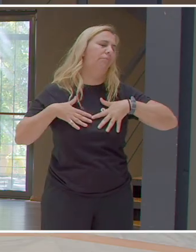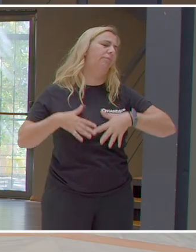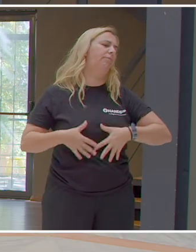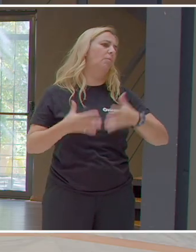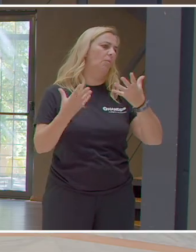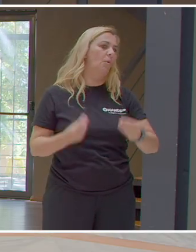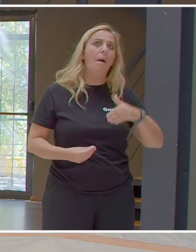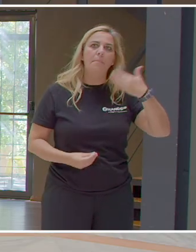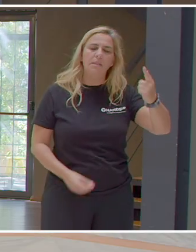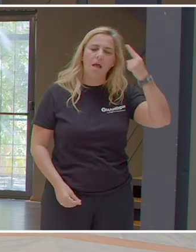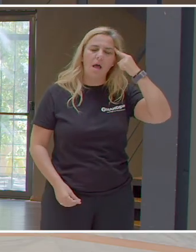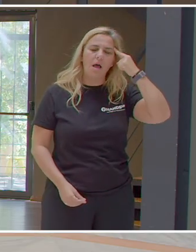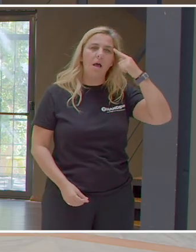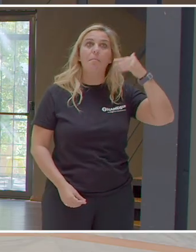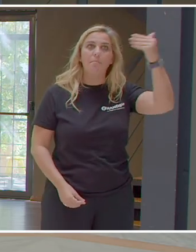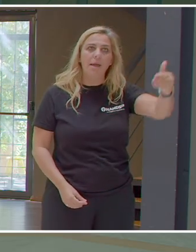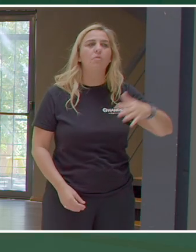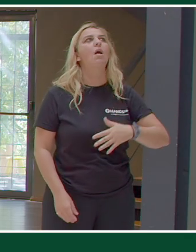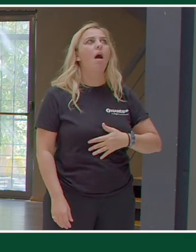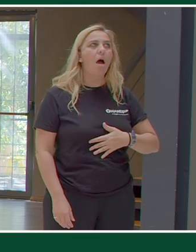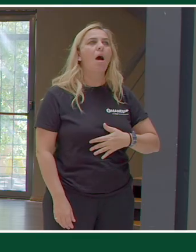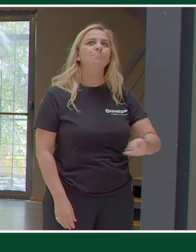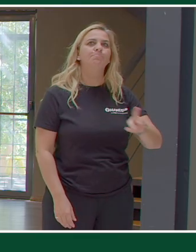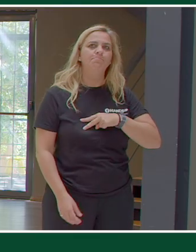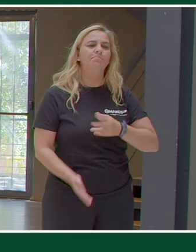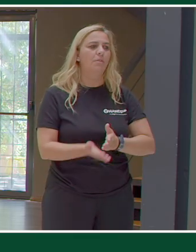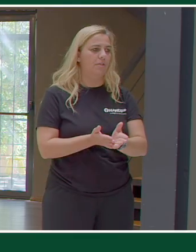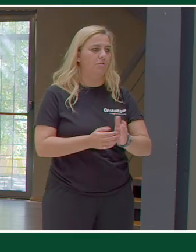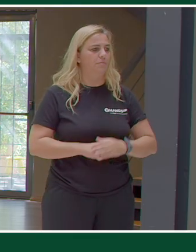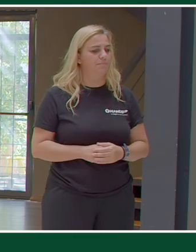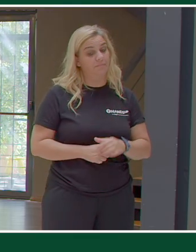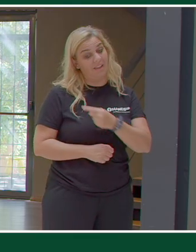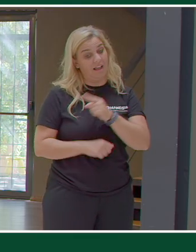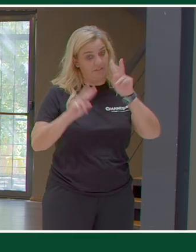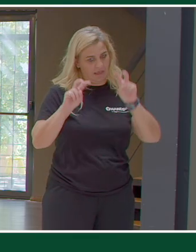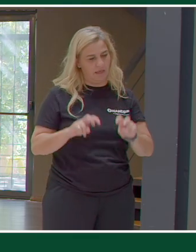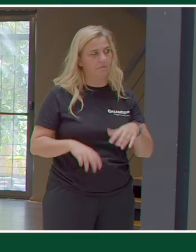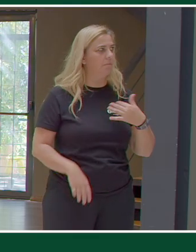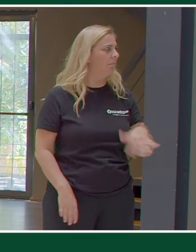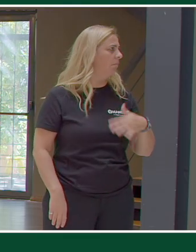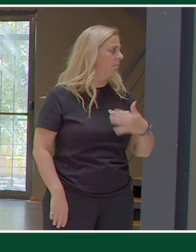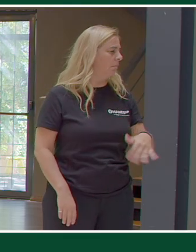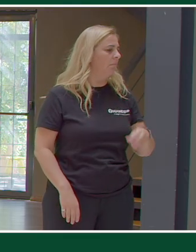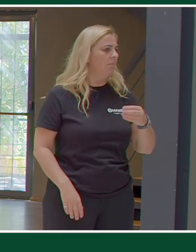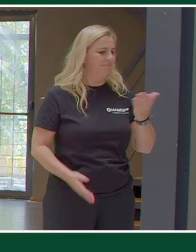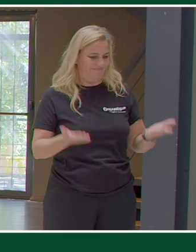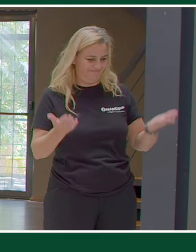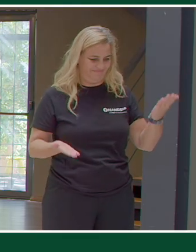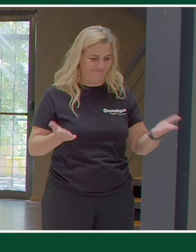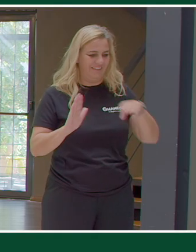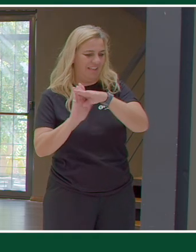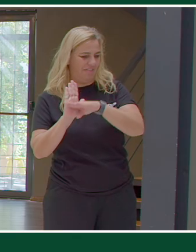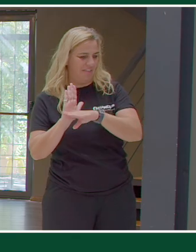will thank your later self. So this study, I think it's crazy. Plant-based diet versus standard